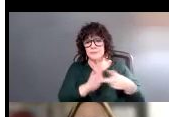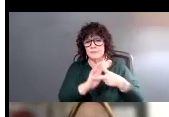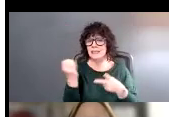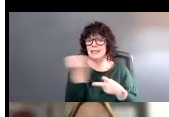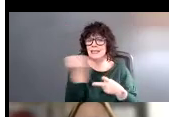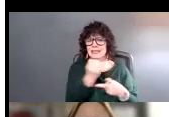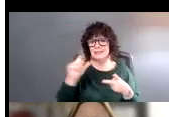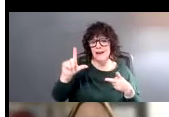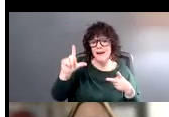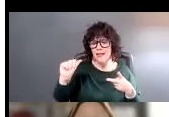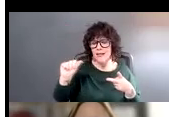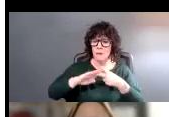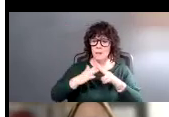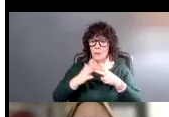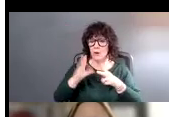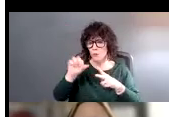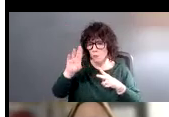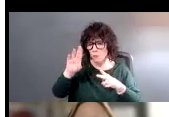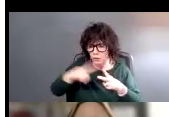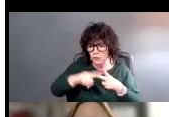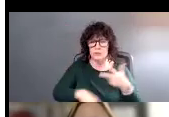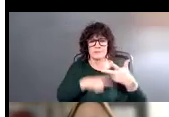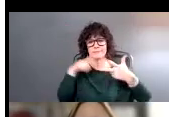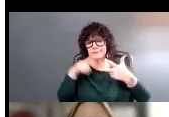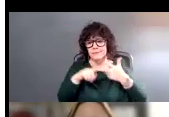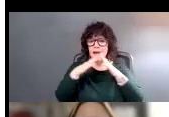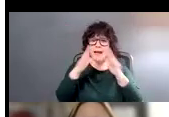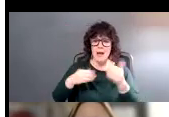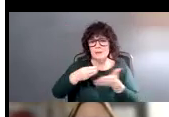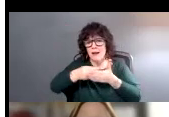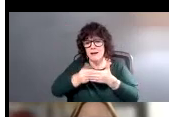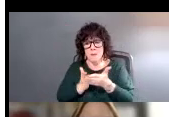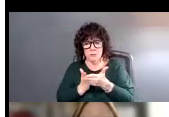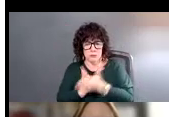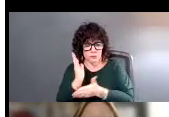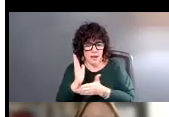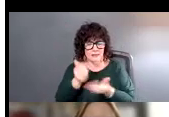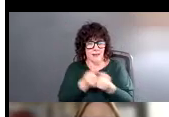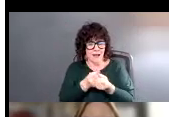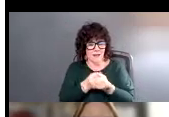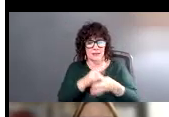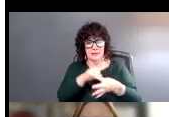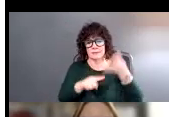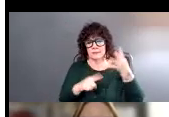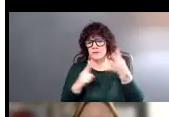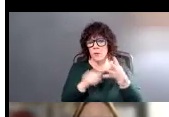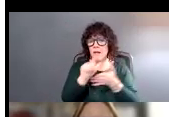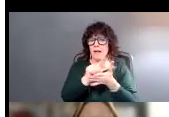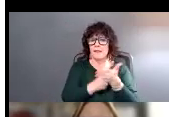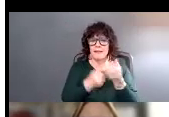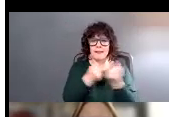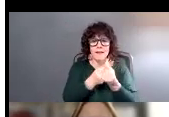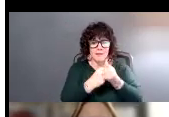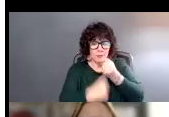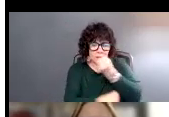Aid Foundation of Los Angeles, National Housing Law Project, Neighbourhood Legal